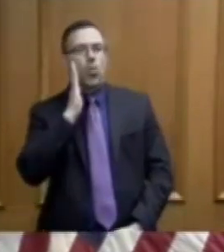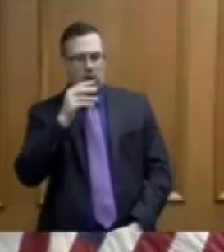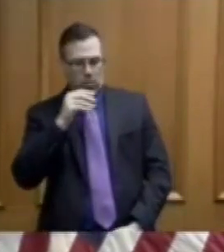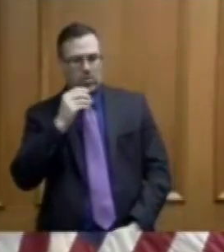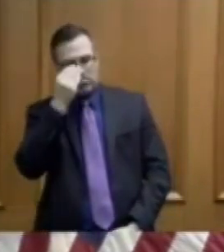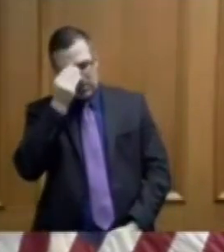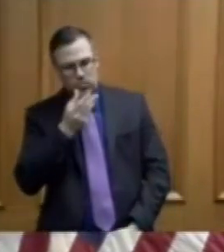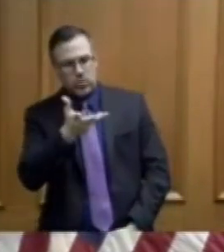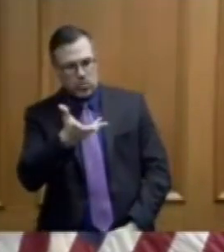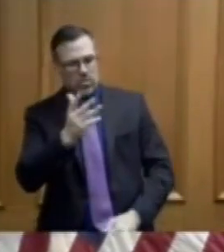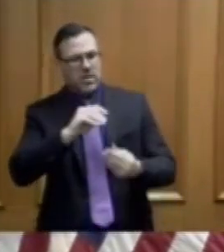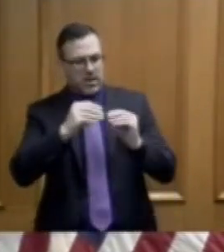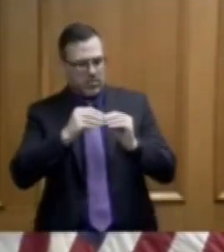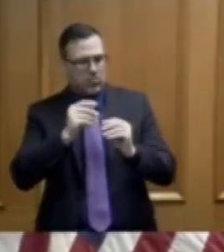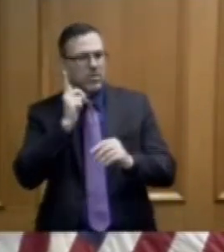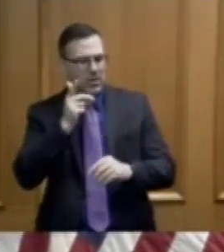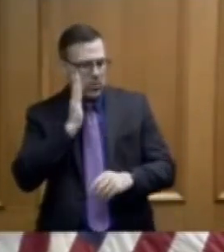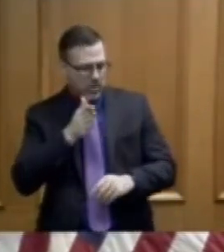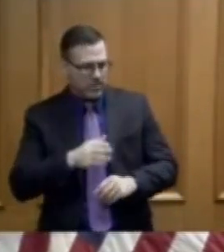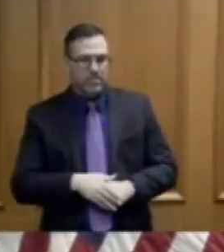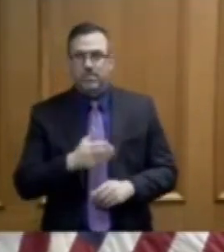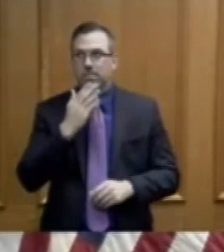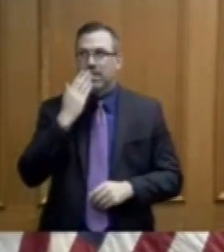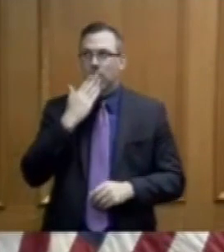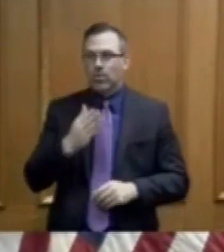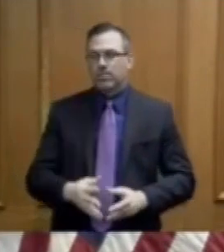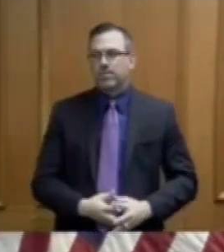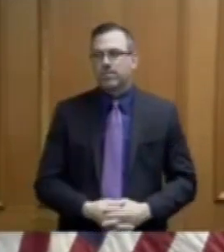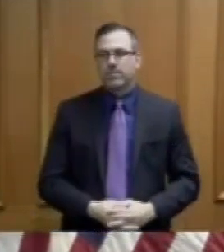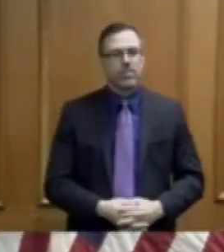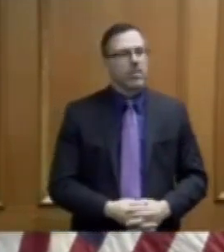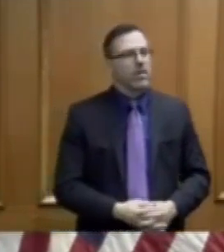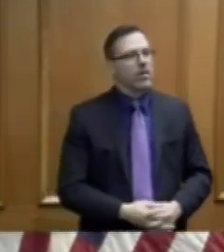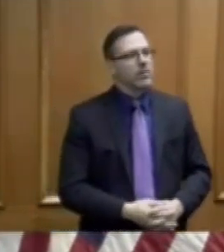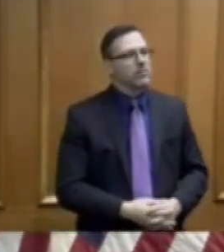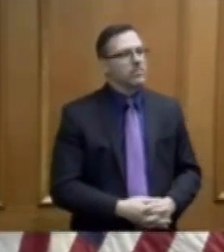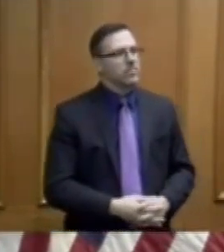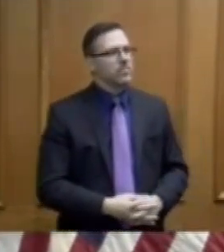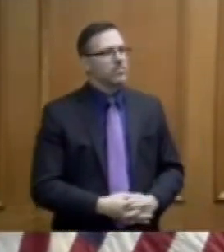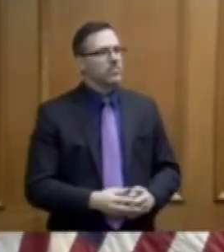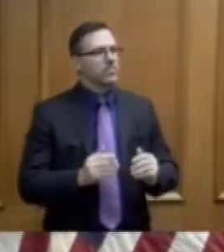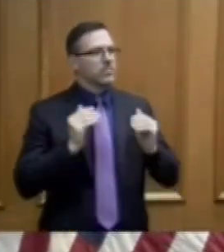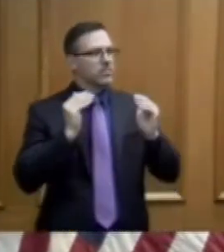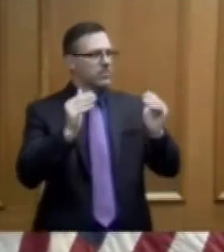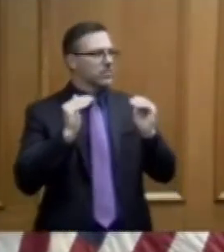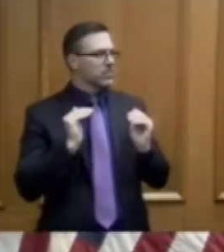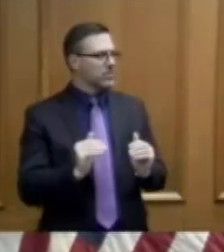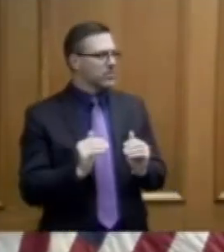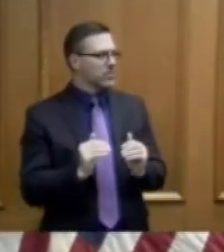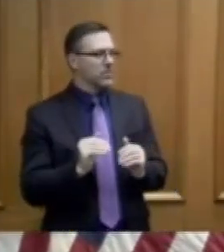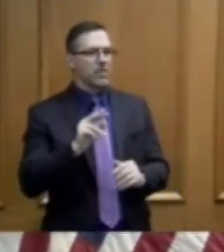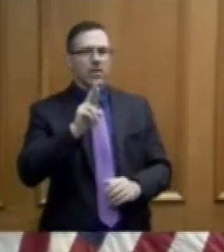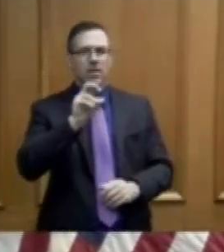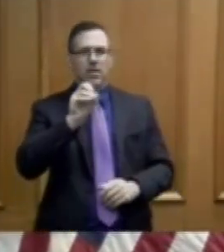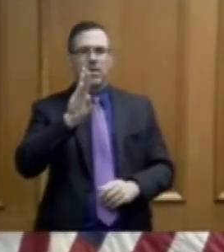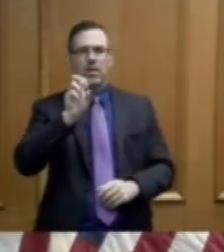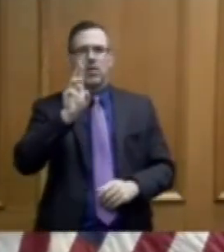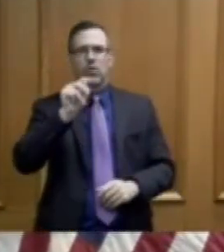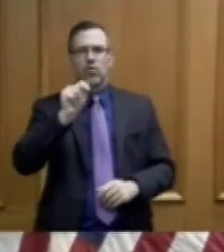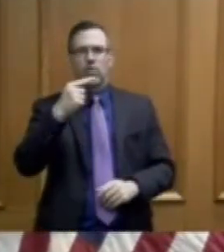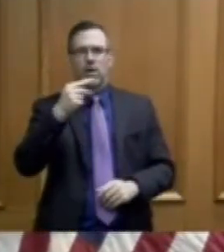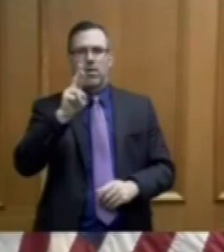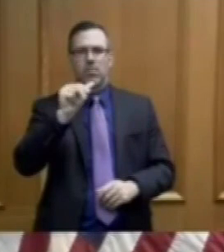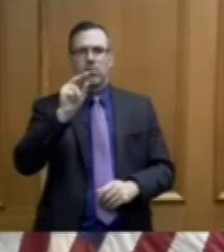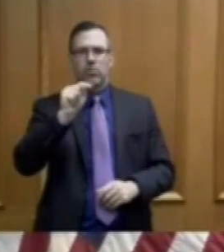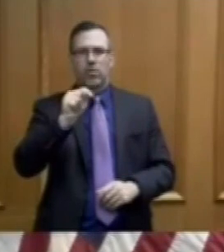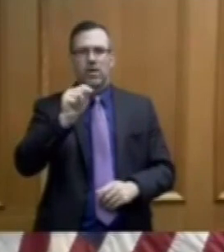it. Thank you, sir. Next, we'll go to Robert Grant with